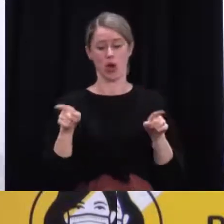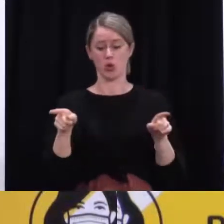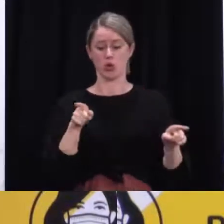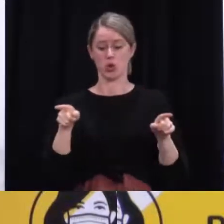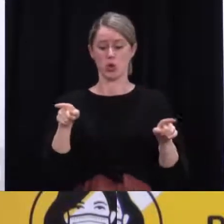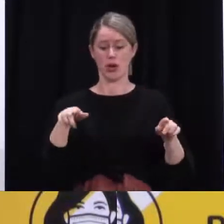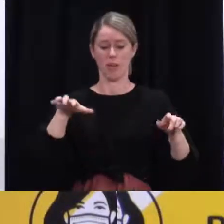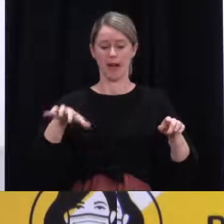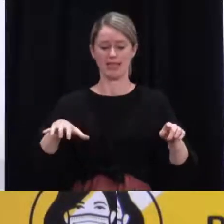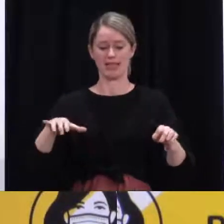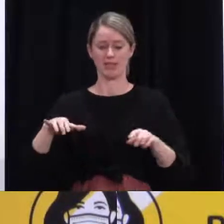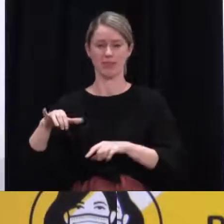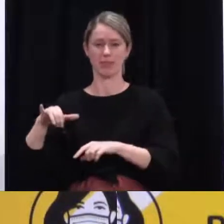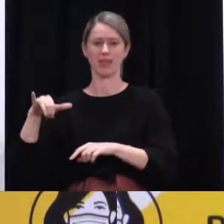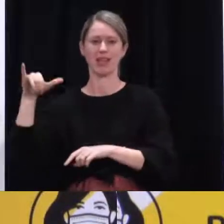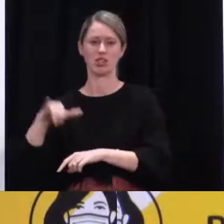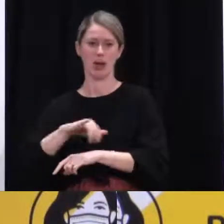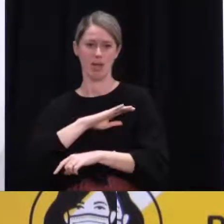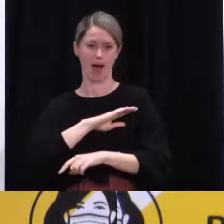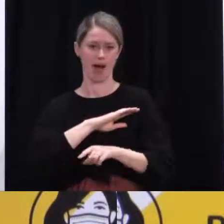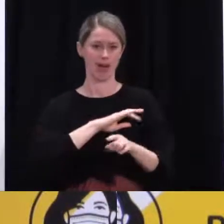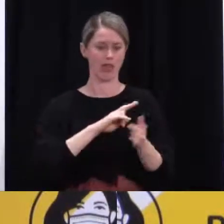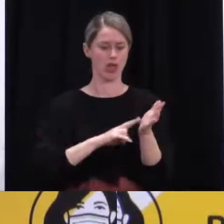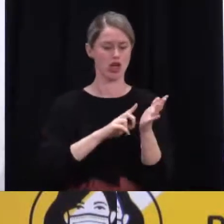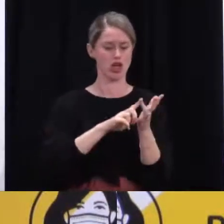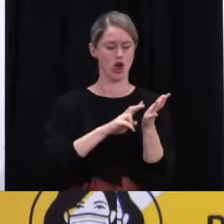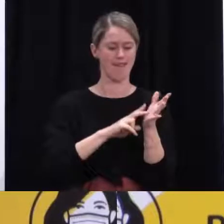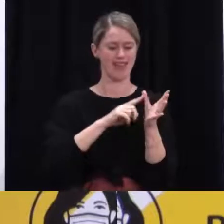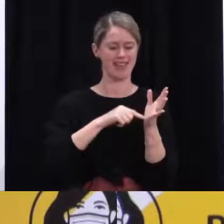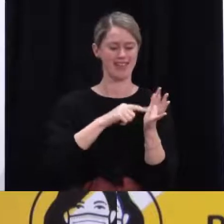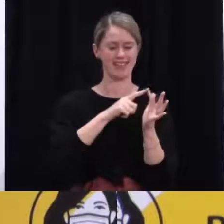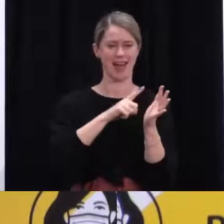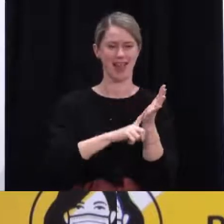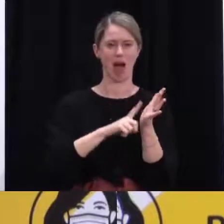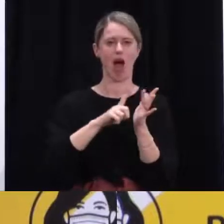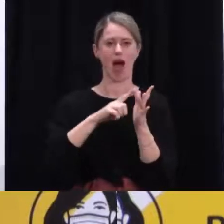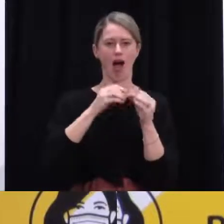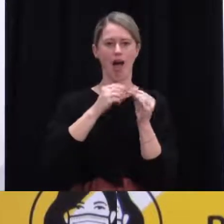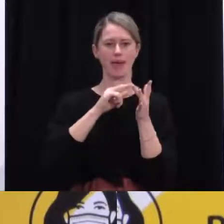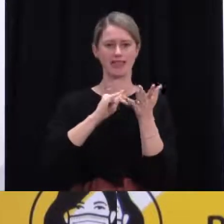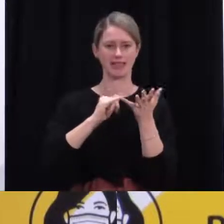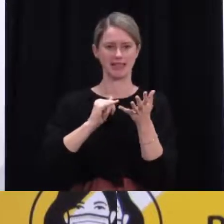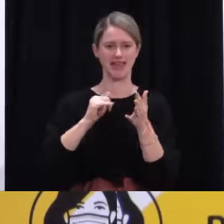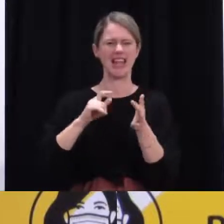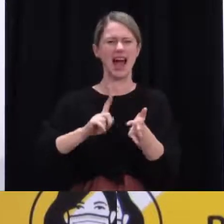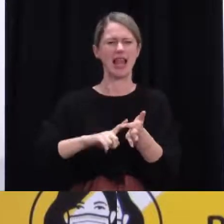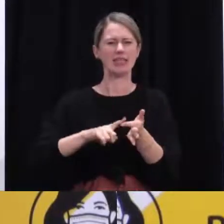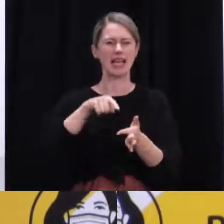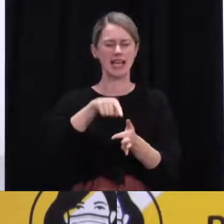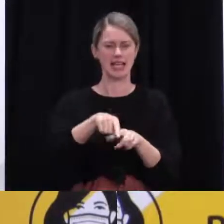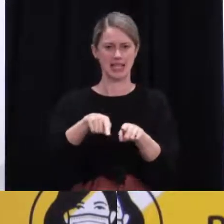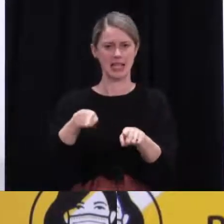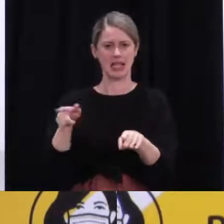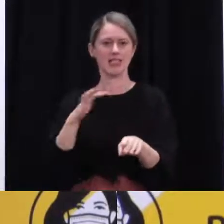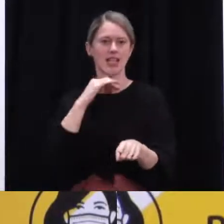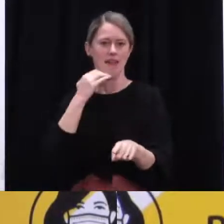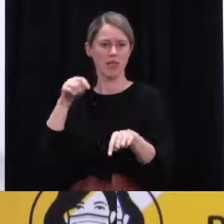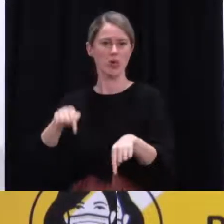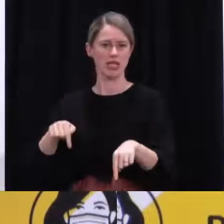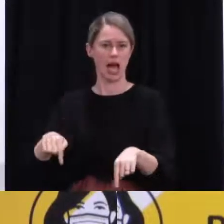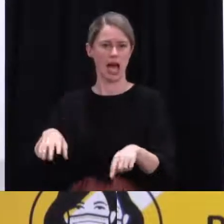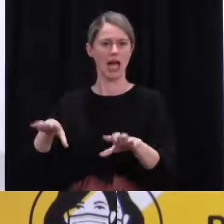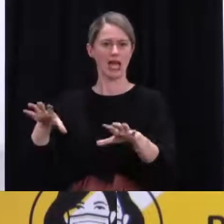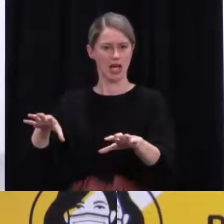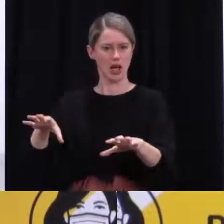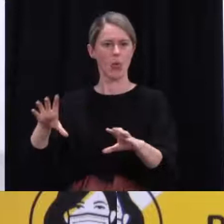operating at the moment, the Jet Park and the Novotel Ibis at Ellerslie, to accommodate the cases that we're seeing today and still have some